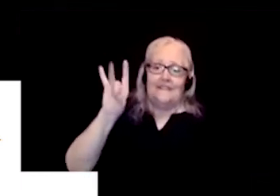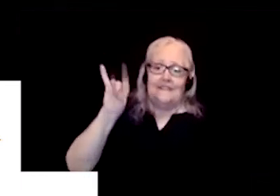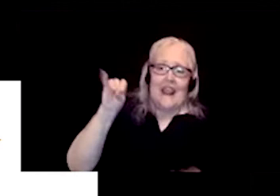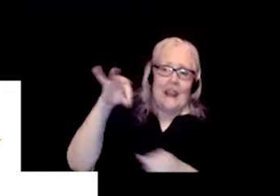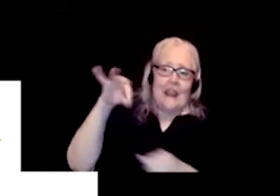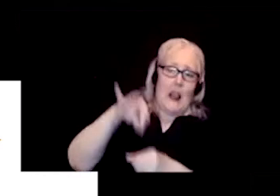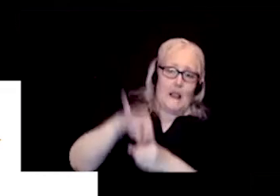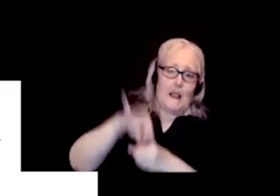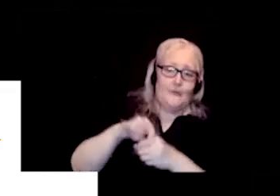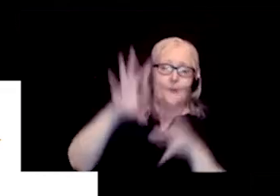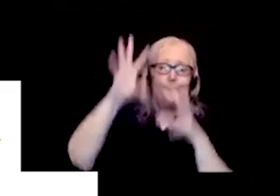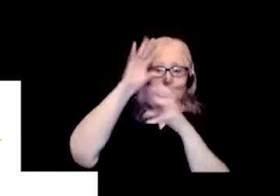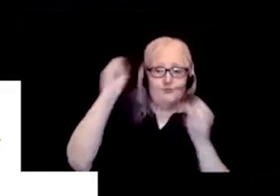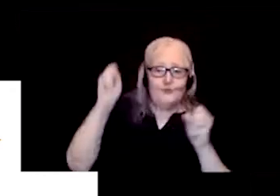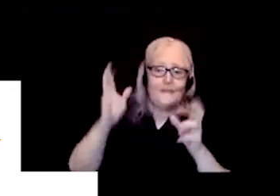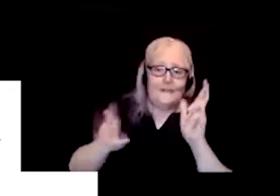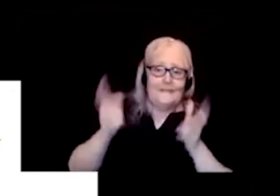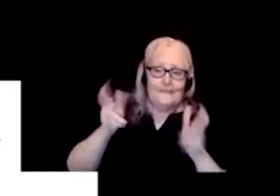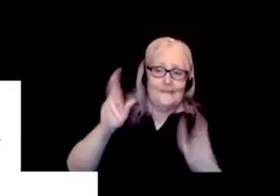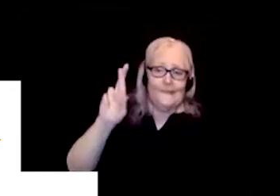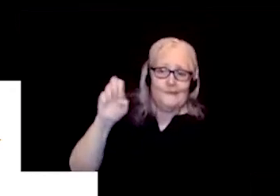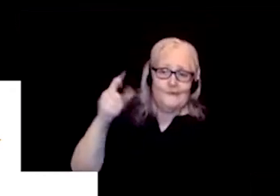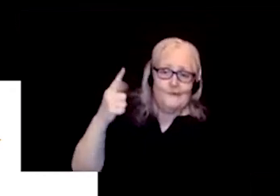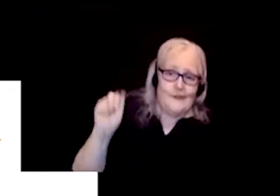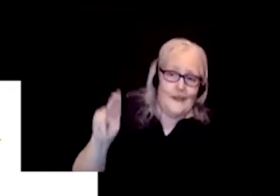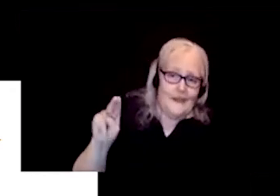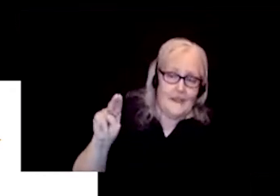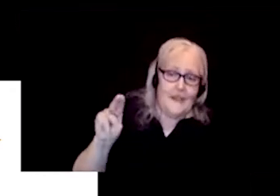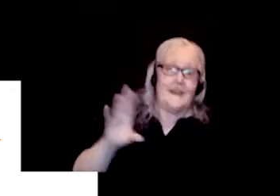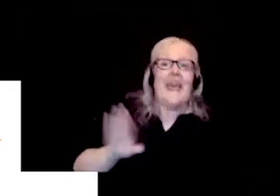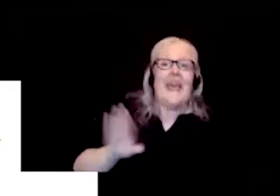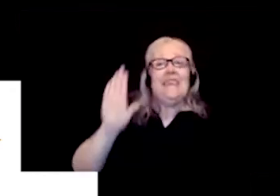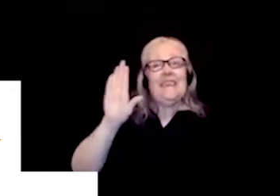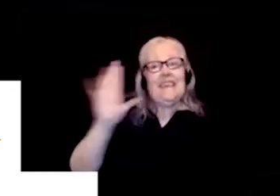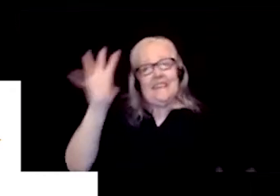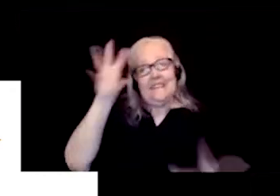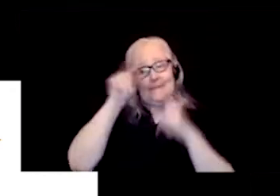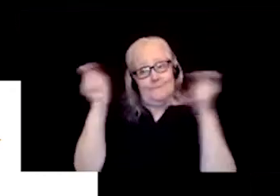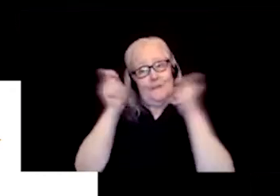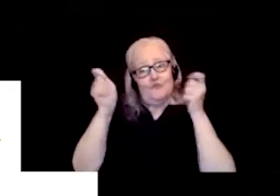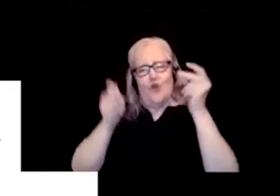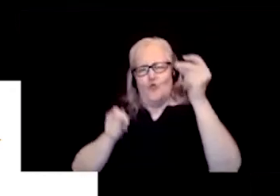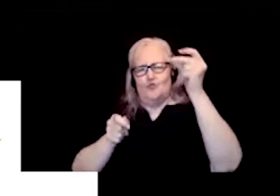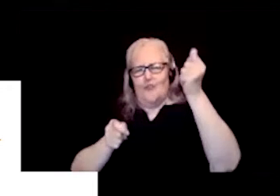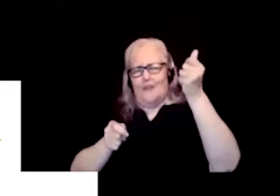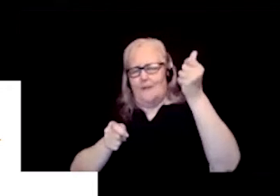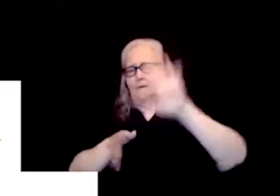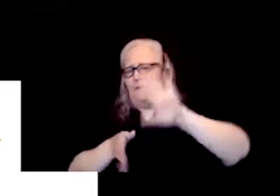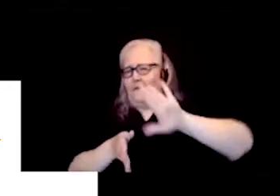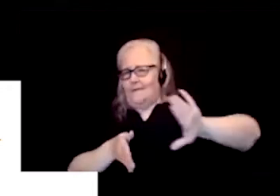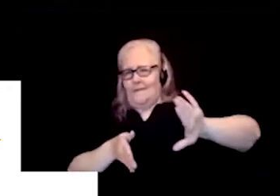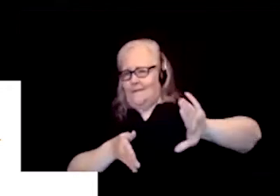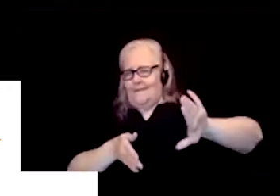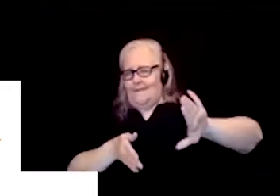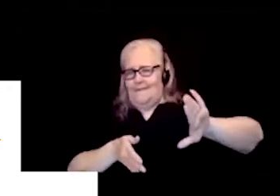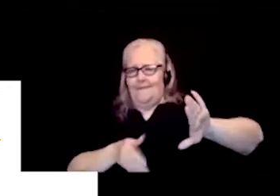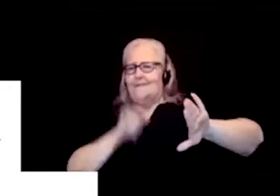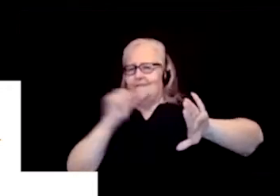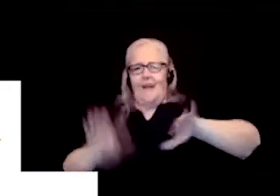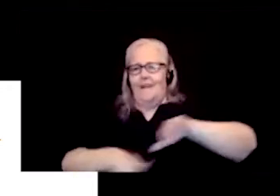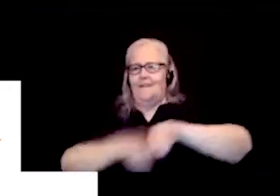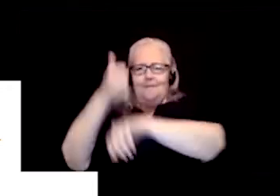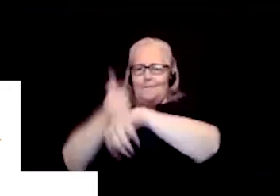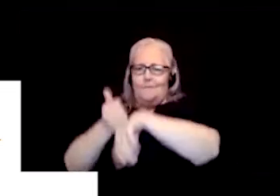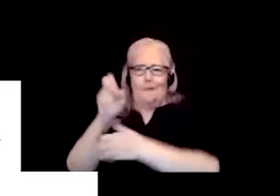Reagan won that election, and his administration went about immediately preventing further implementation of that law